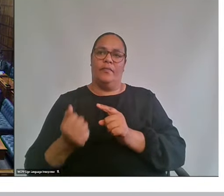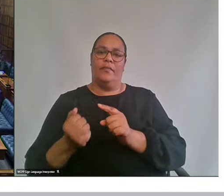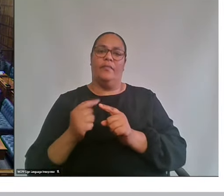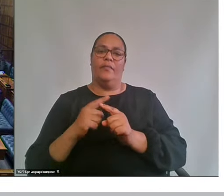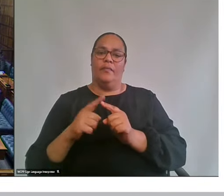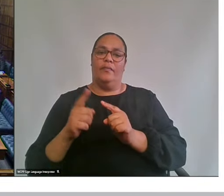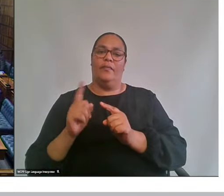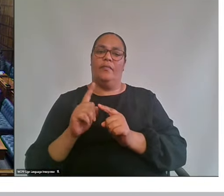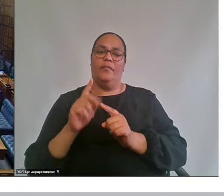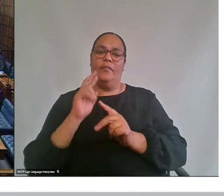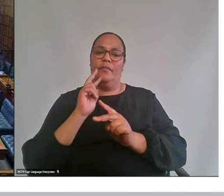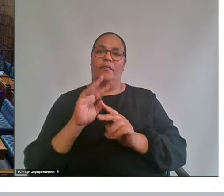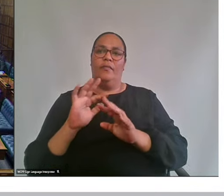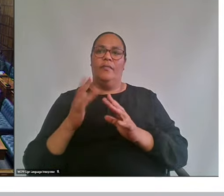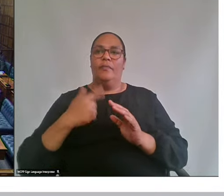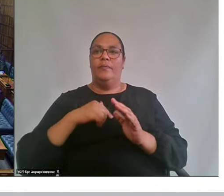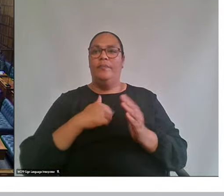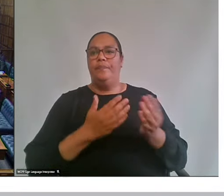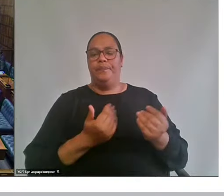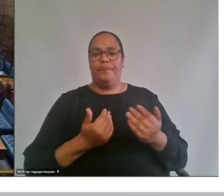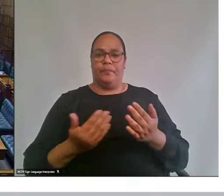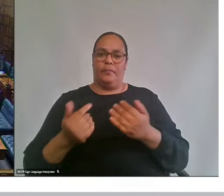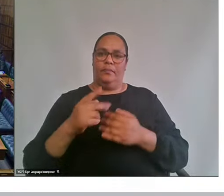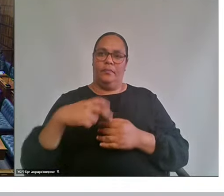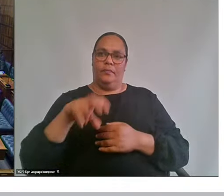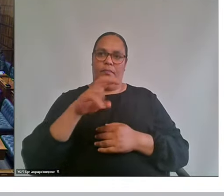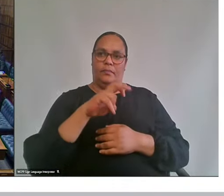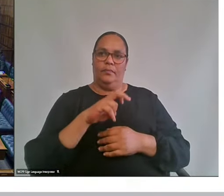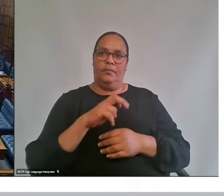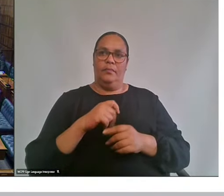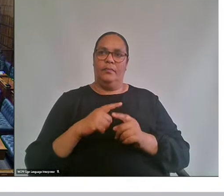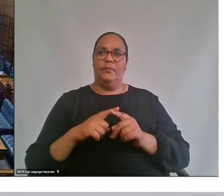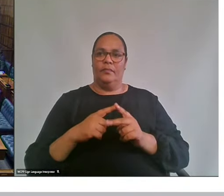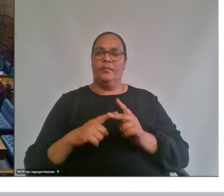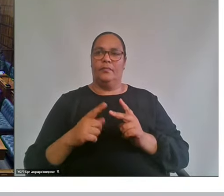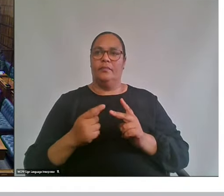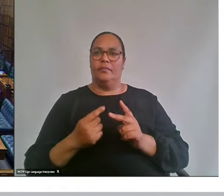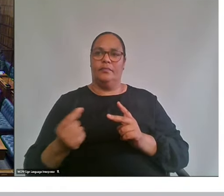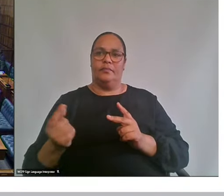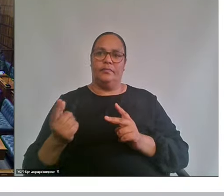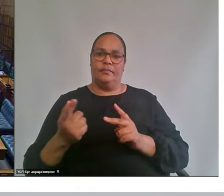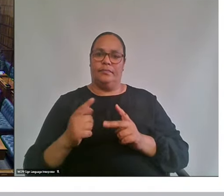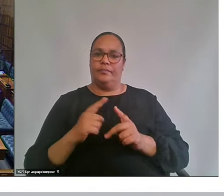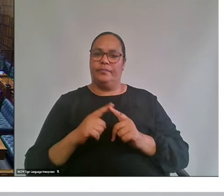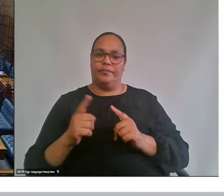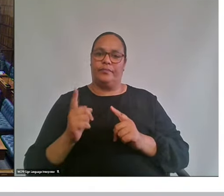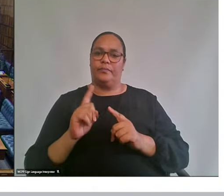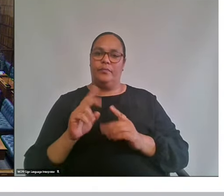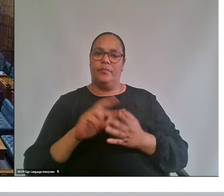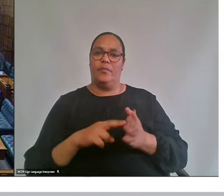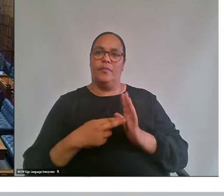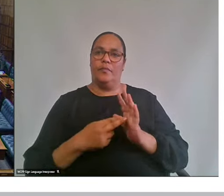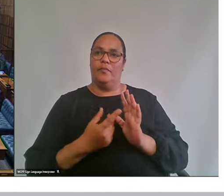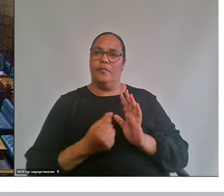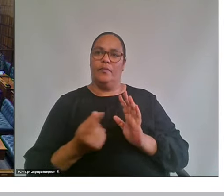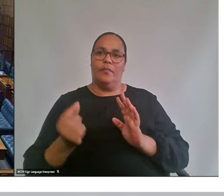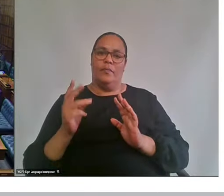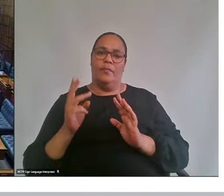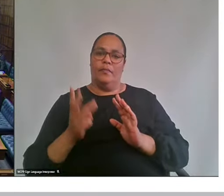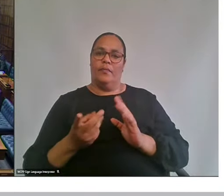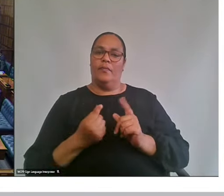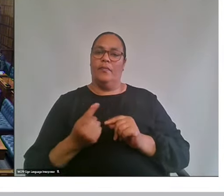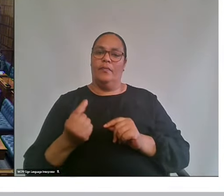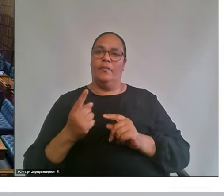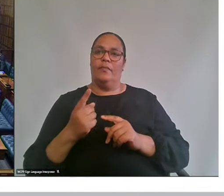respect of how do we attract uh tourists and investors into the Western Cape what role does the convention Bureau play in